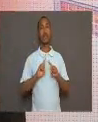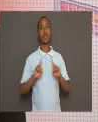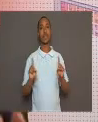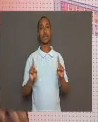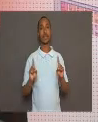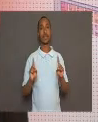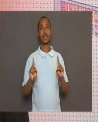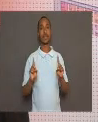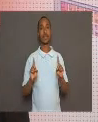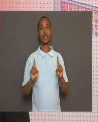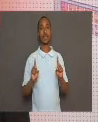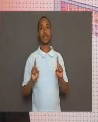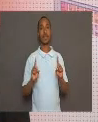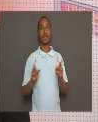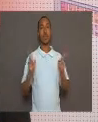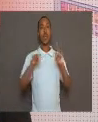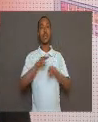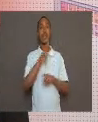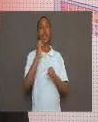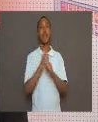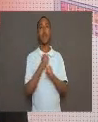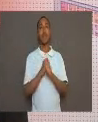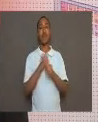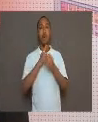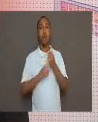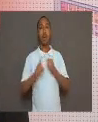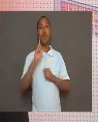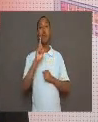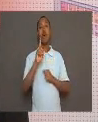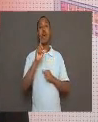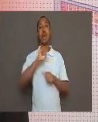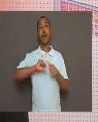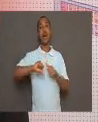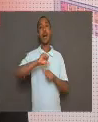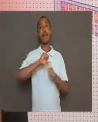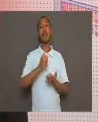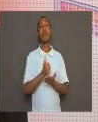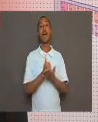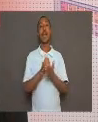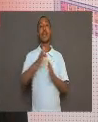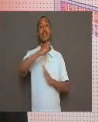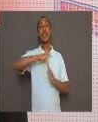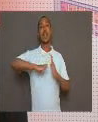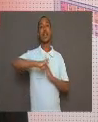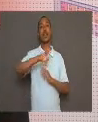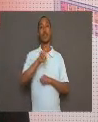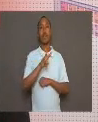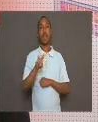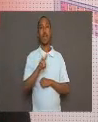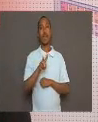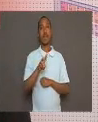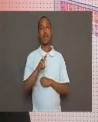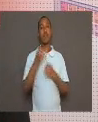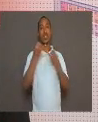However, when they are forming, only one atom provides the electron pairs